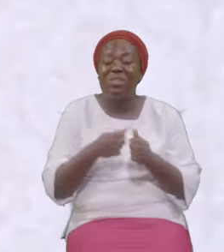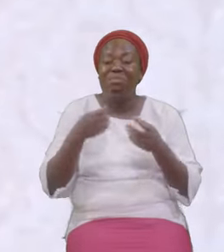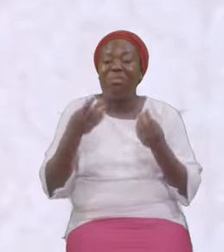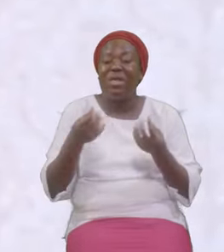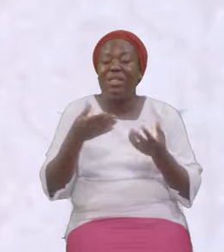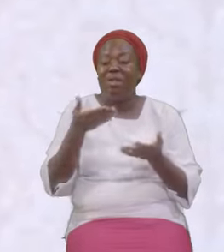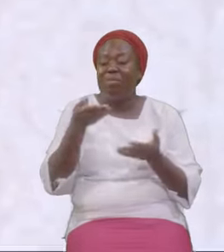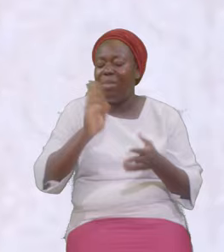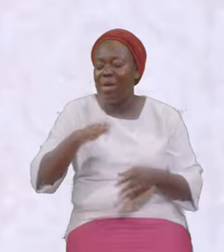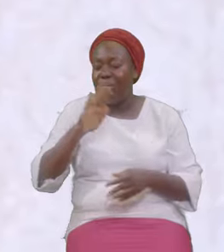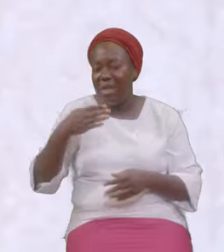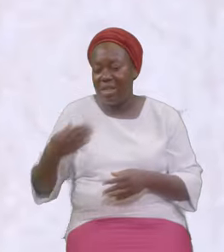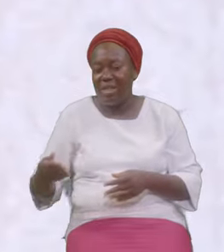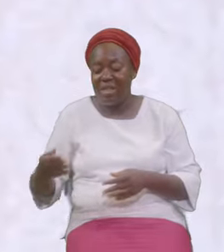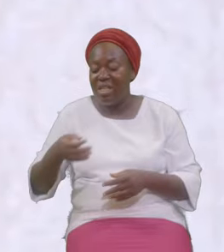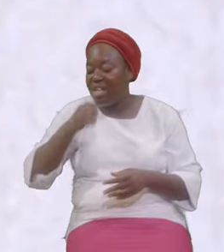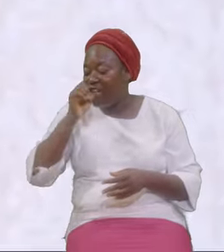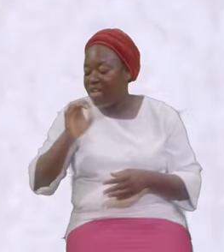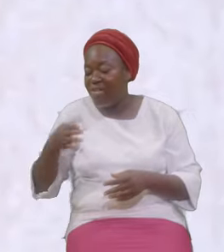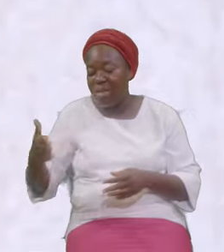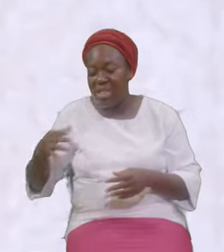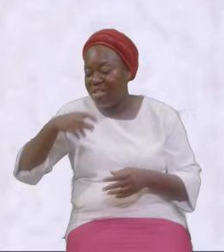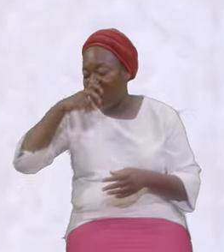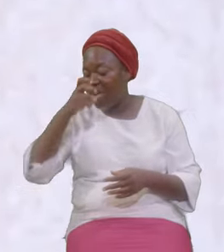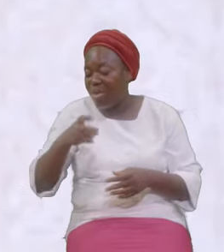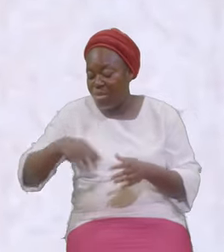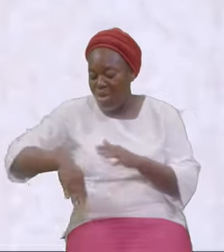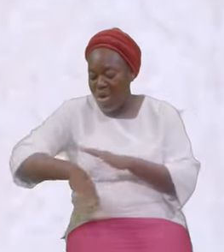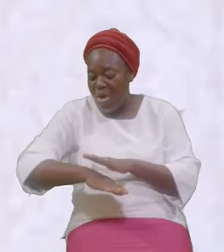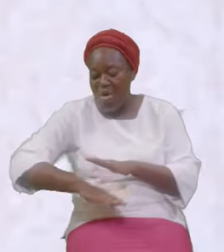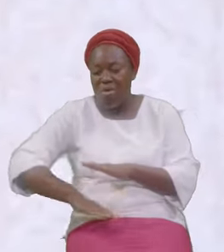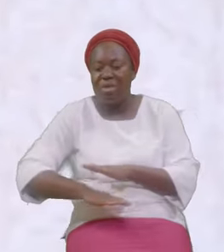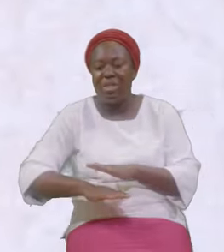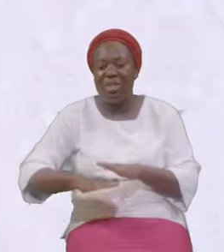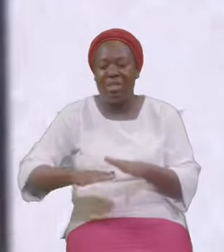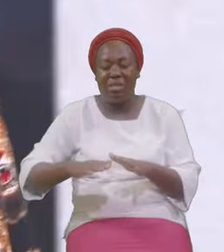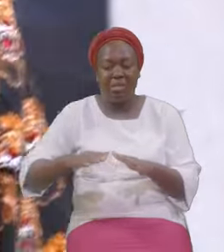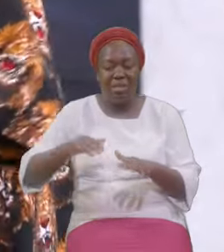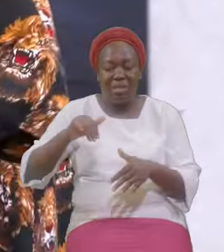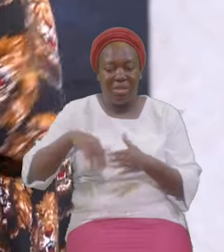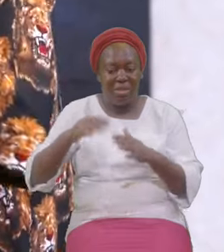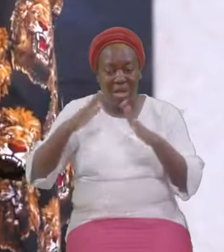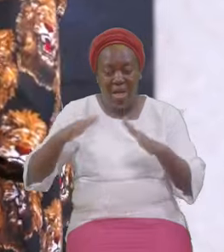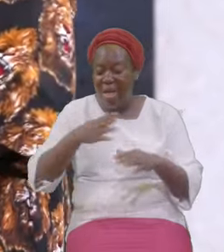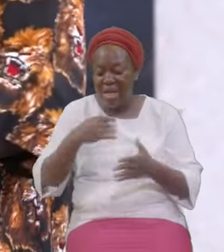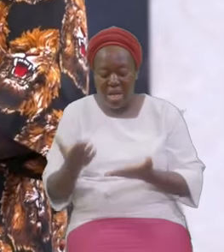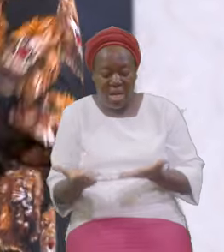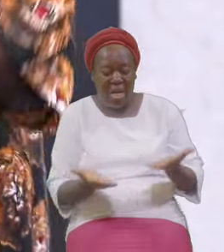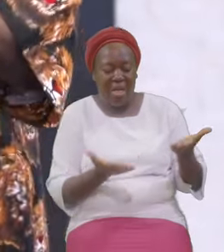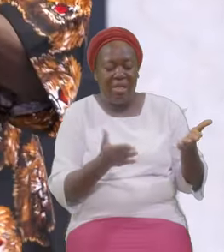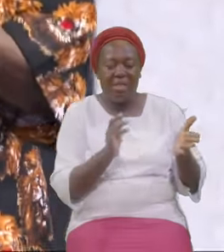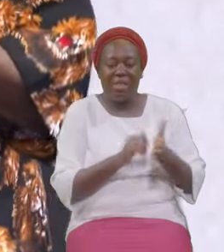things, corruption underneath the carpet of his house. And he carried that stigma all